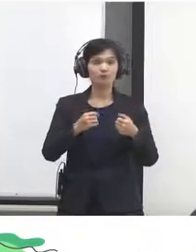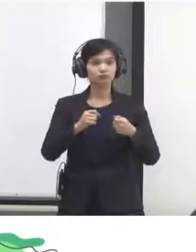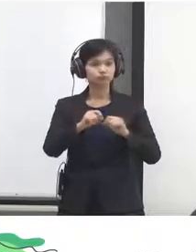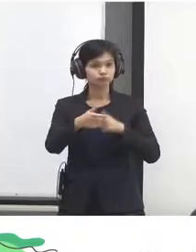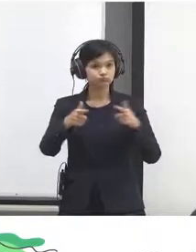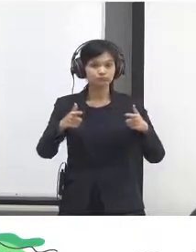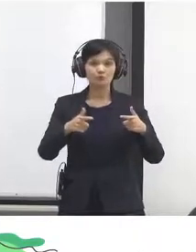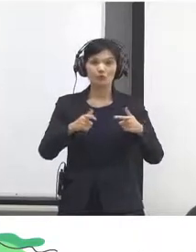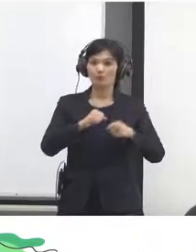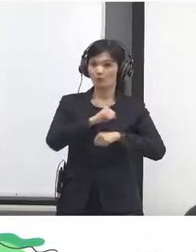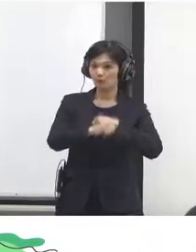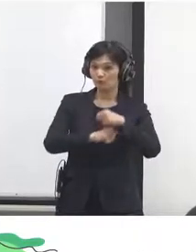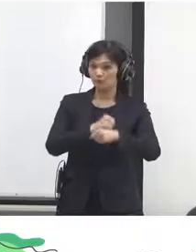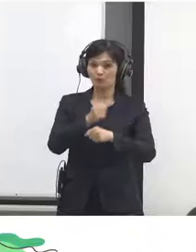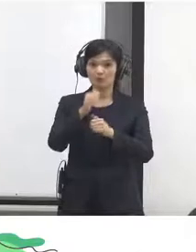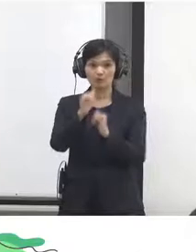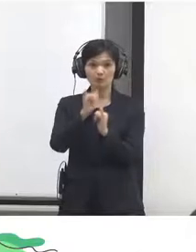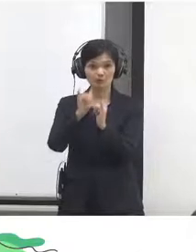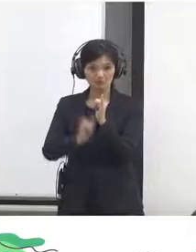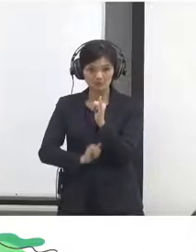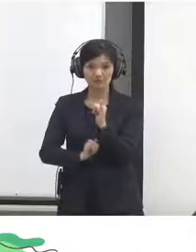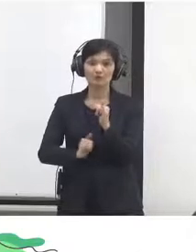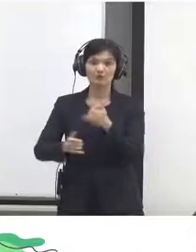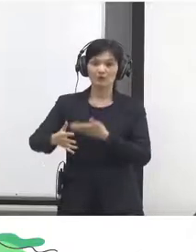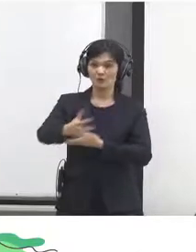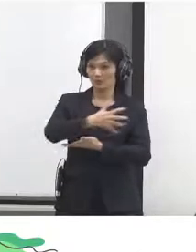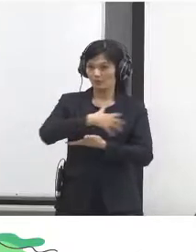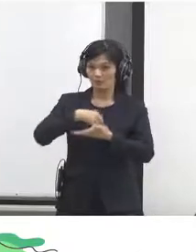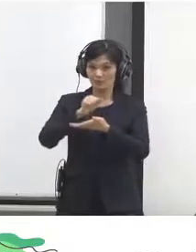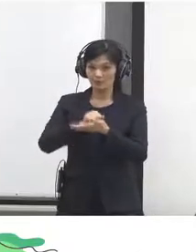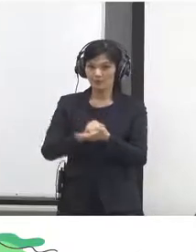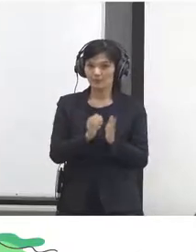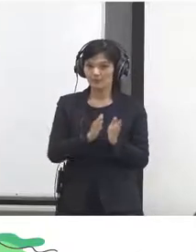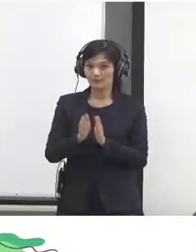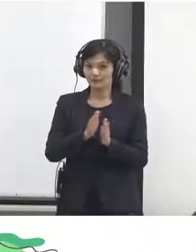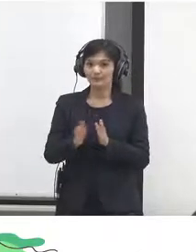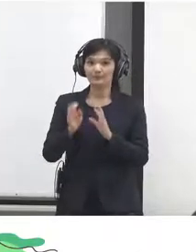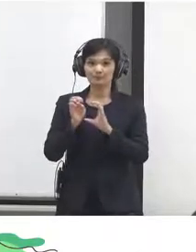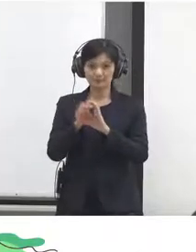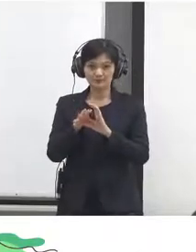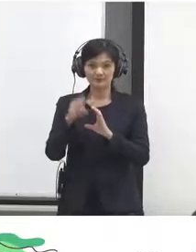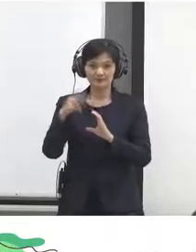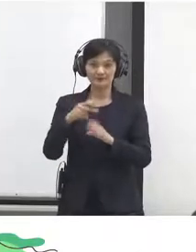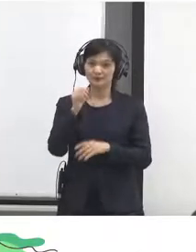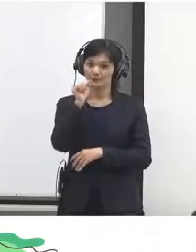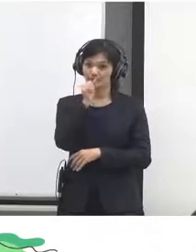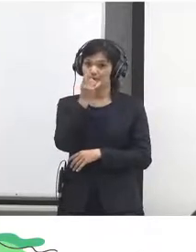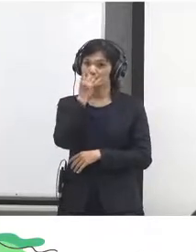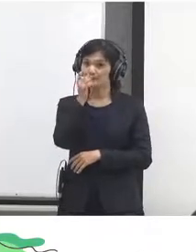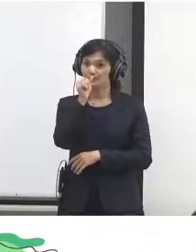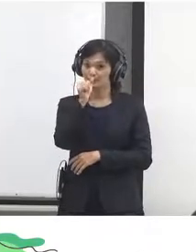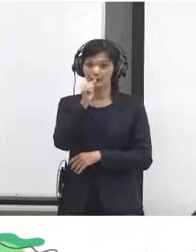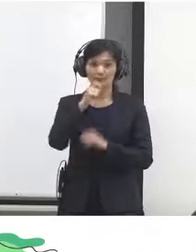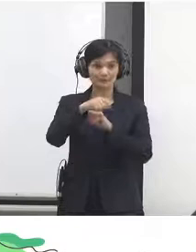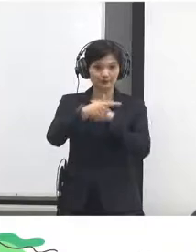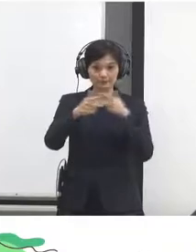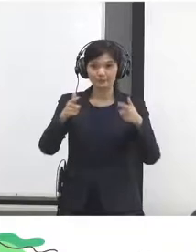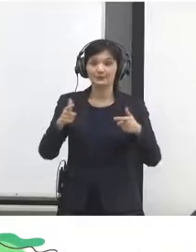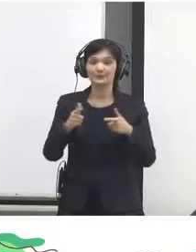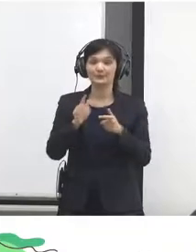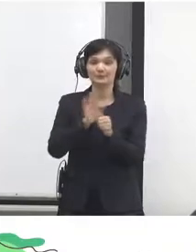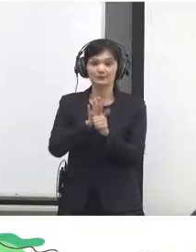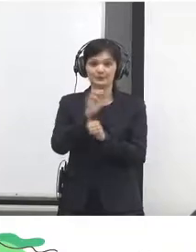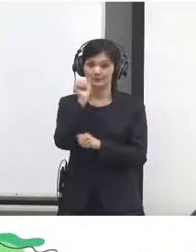each country's language, which means, for example, Taiwan put 20